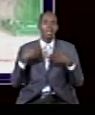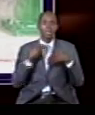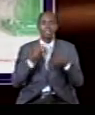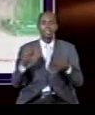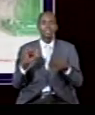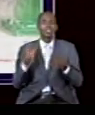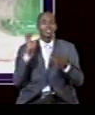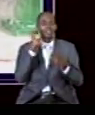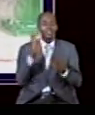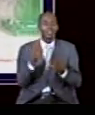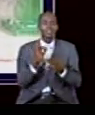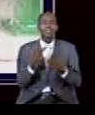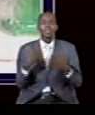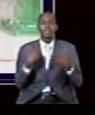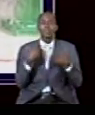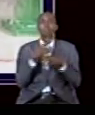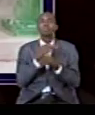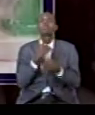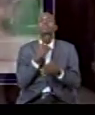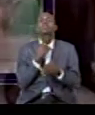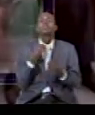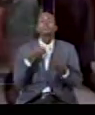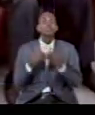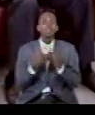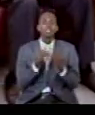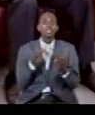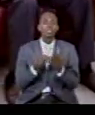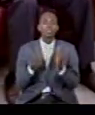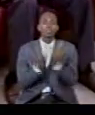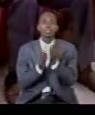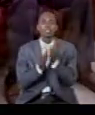no inflammation of tonsils again. Praise the Lord.